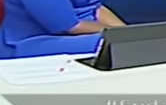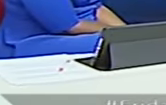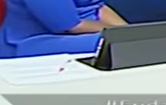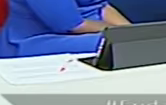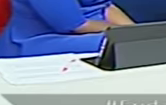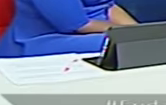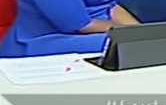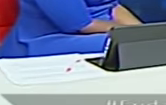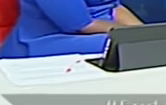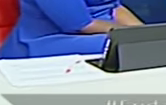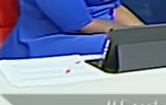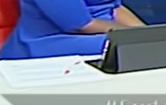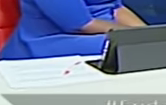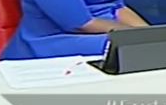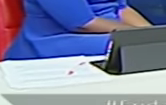move by the court?